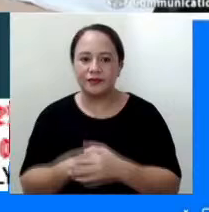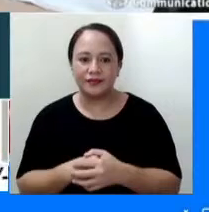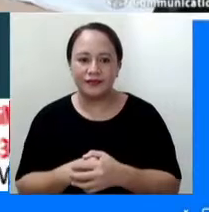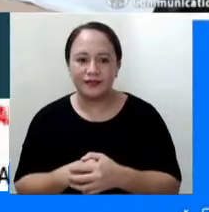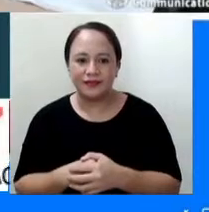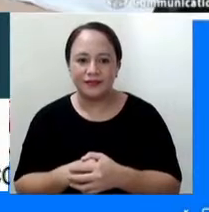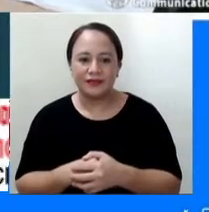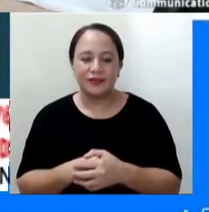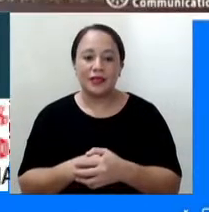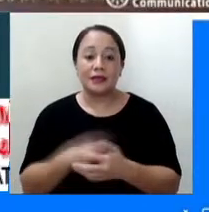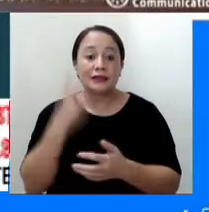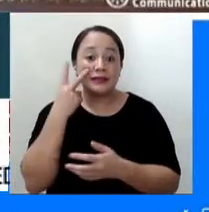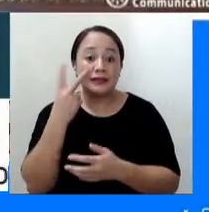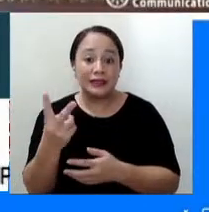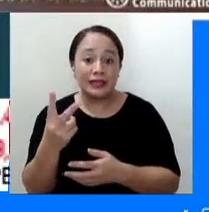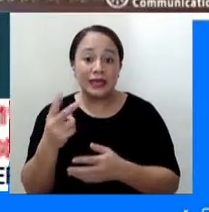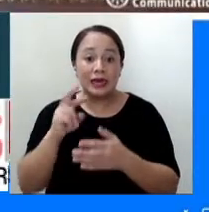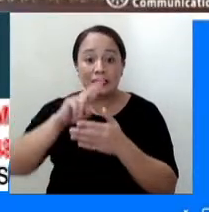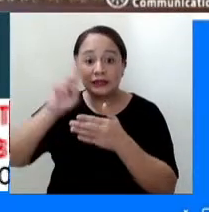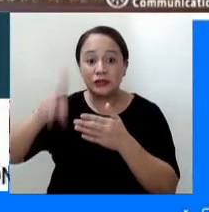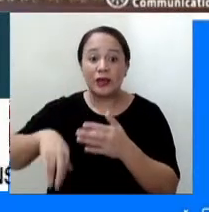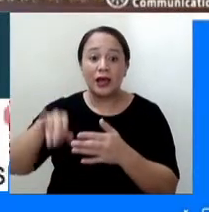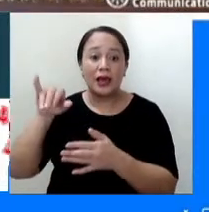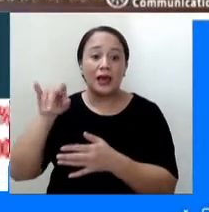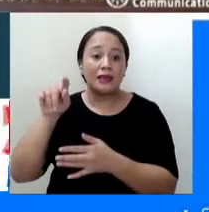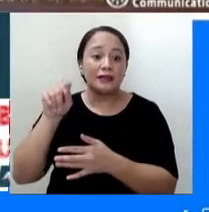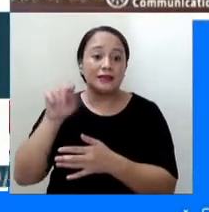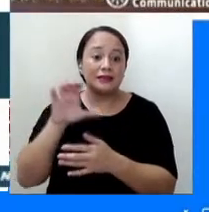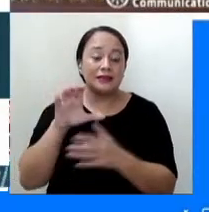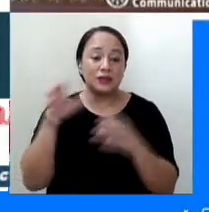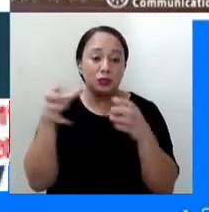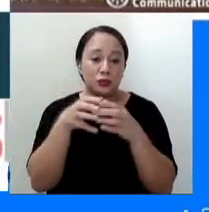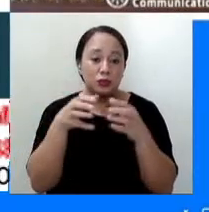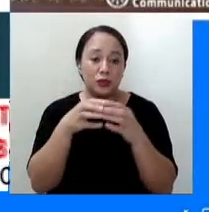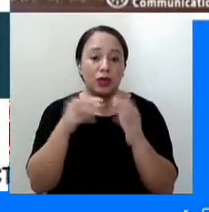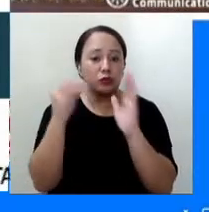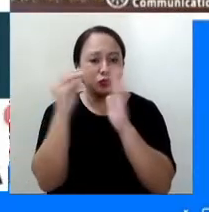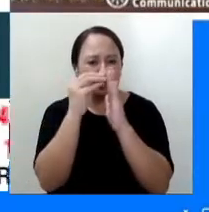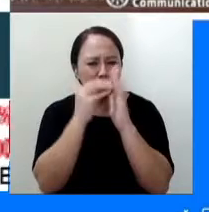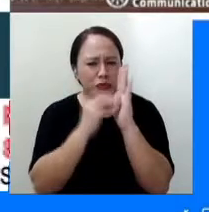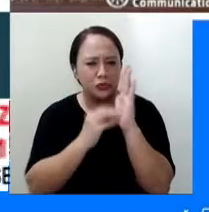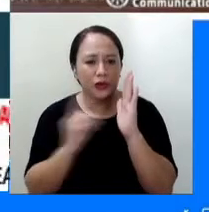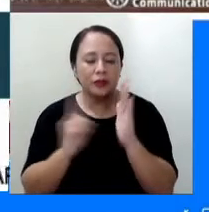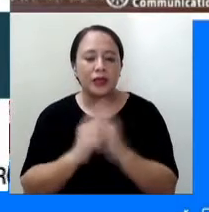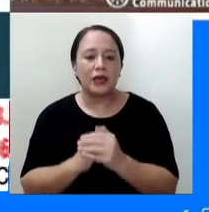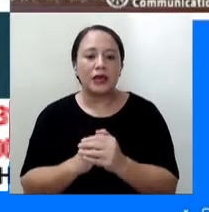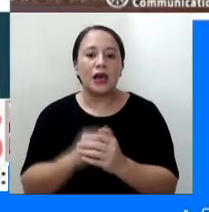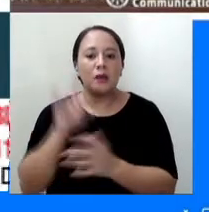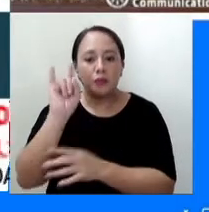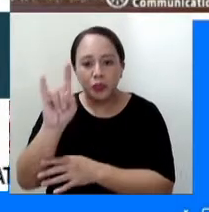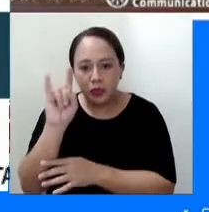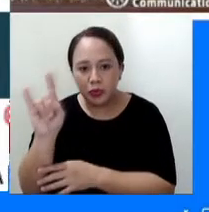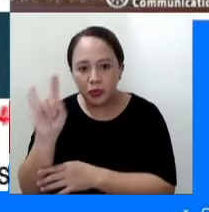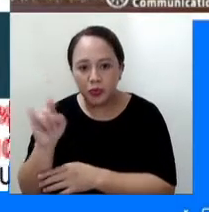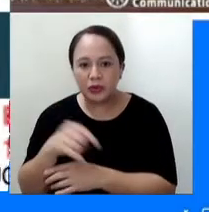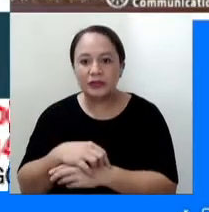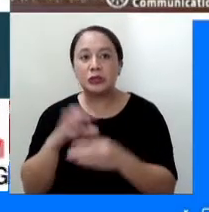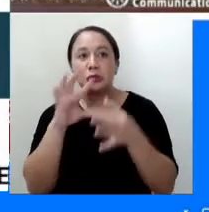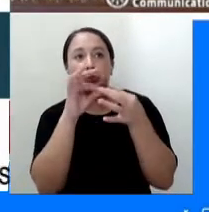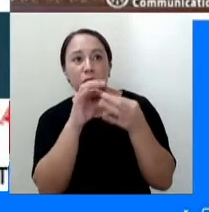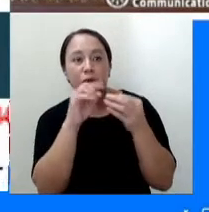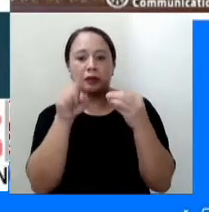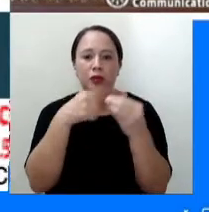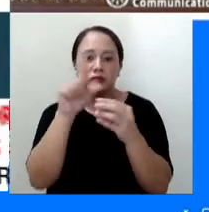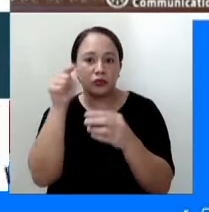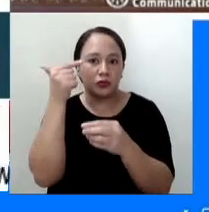Kung titignan niyo po yung findings ng ICC prosecutor, lahat po ng kinukot niya at media na critical sa gobyerno. So